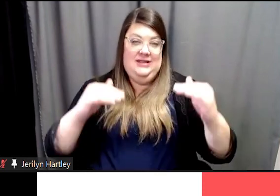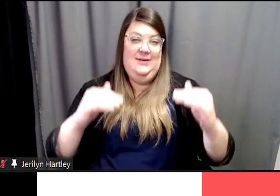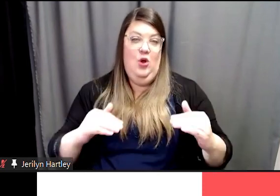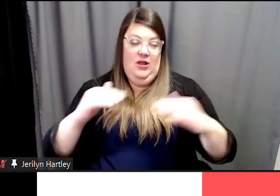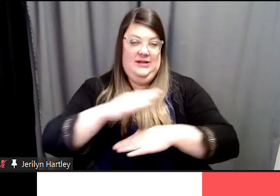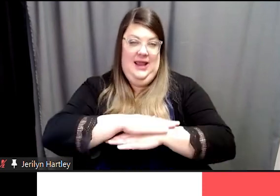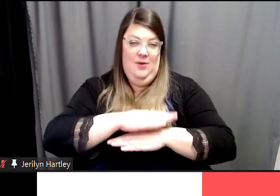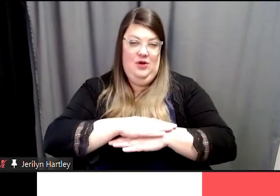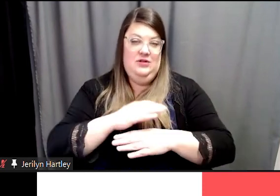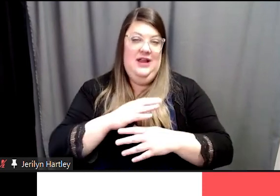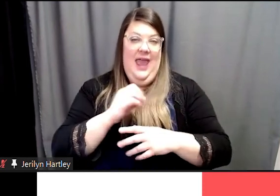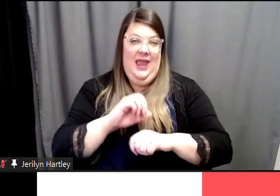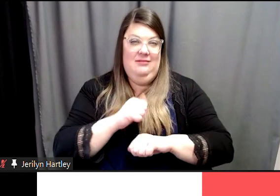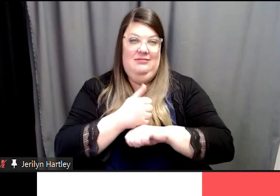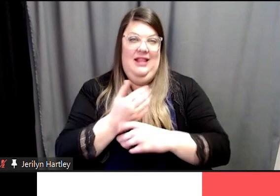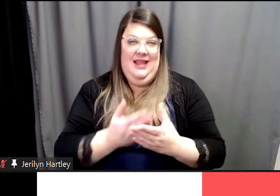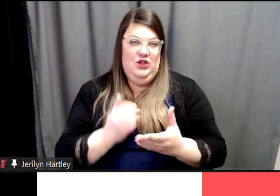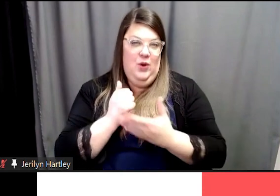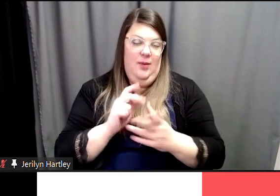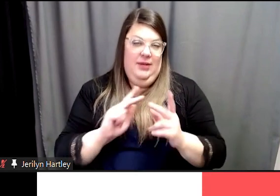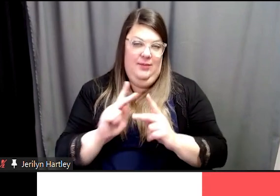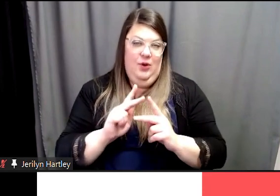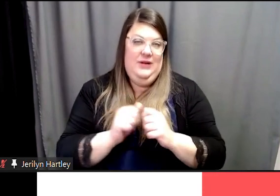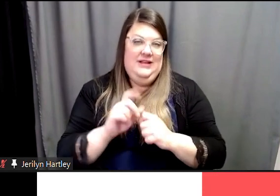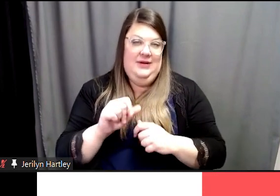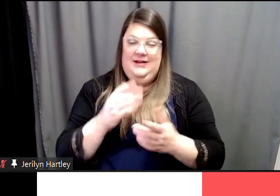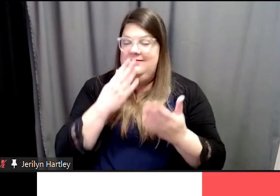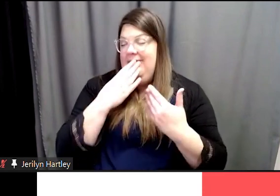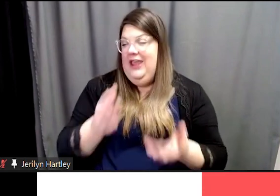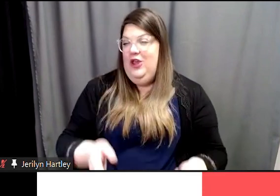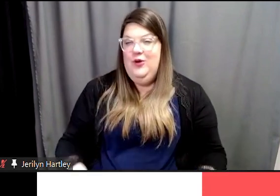to help people that have disabilities. Thank you.